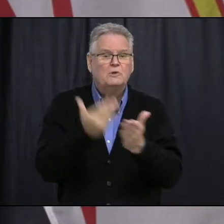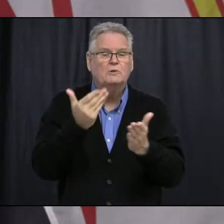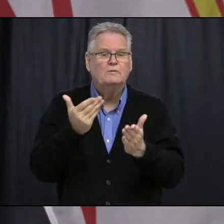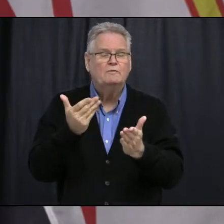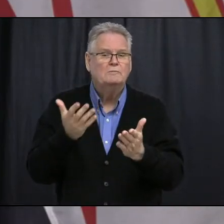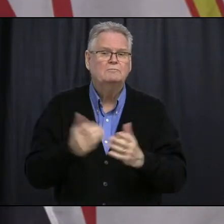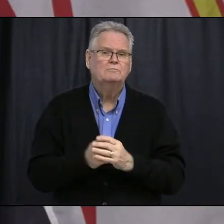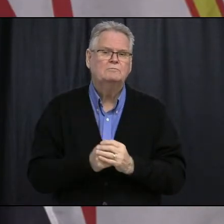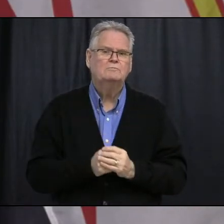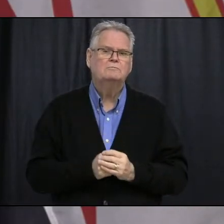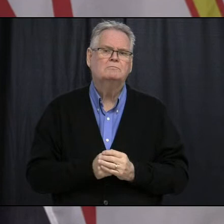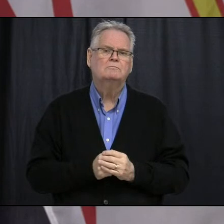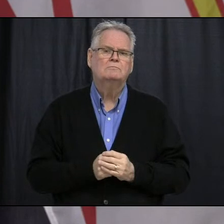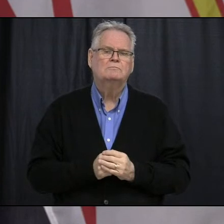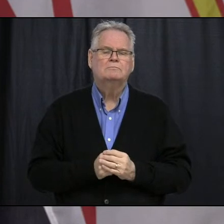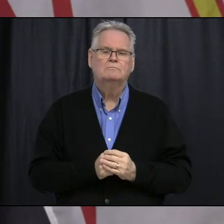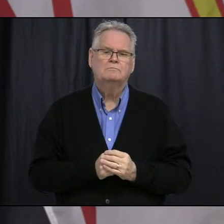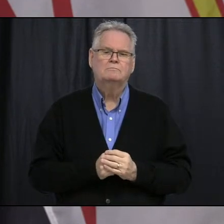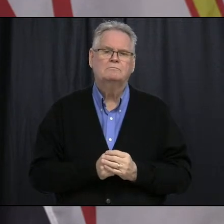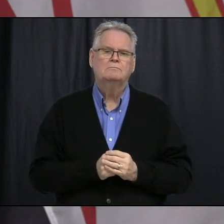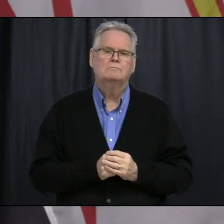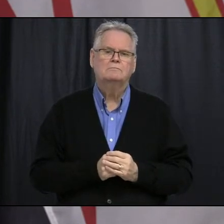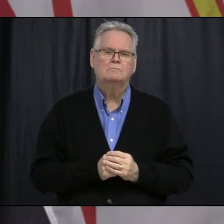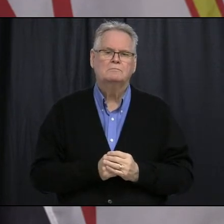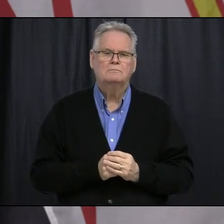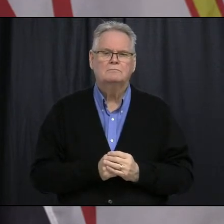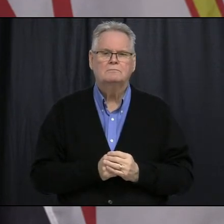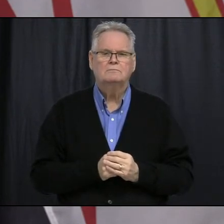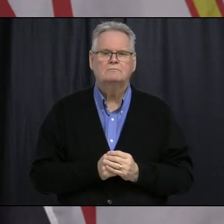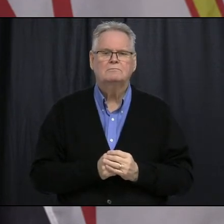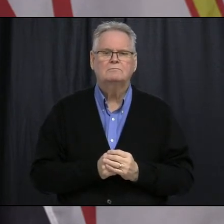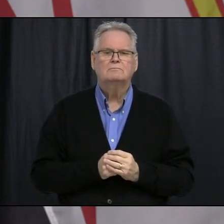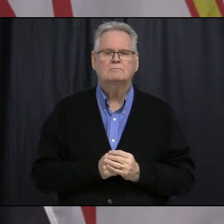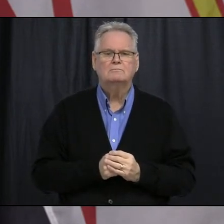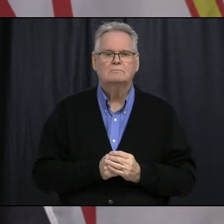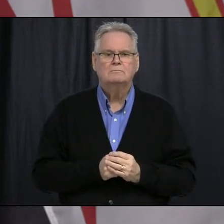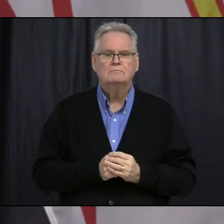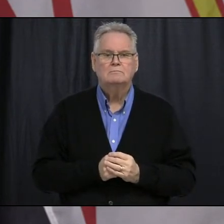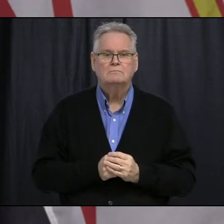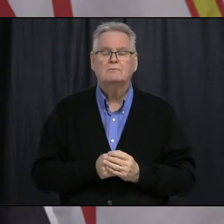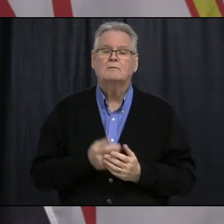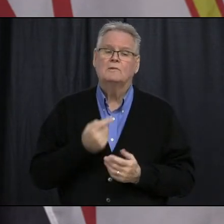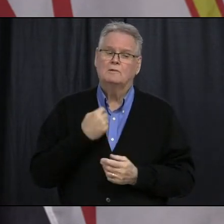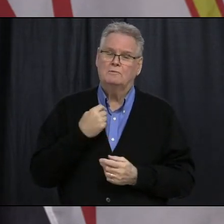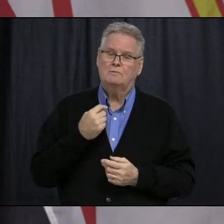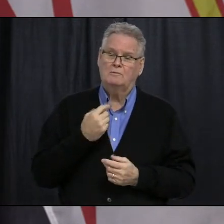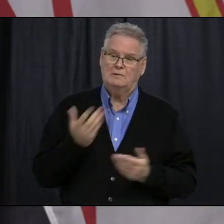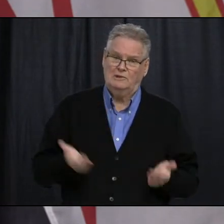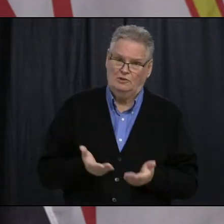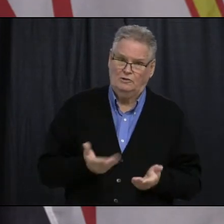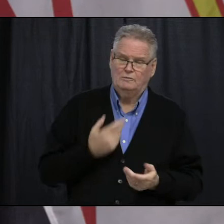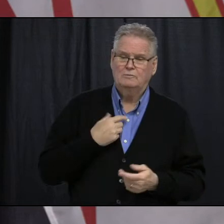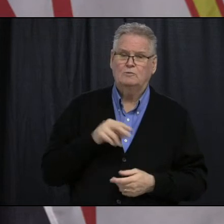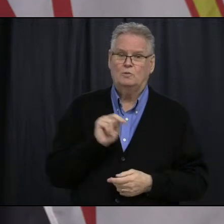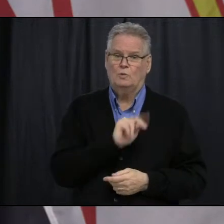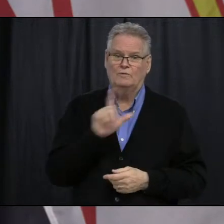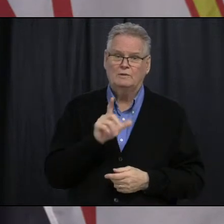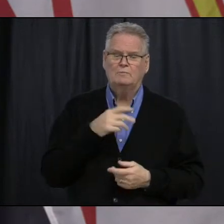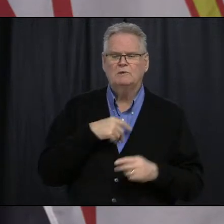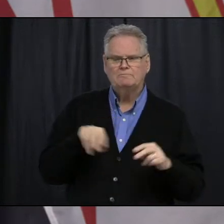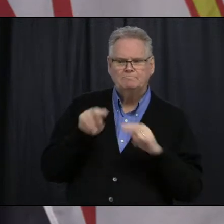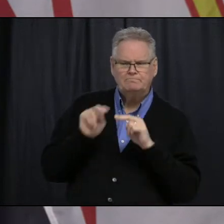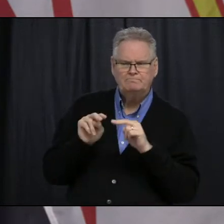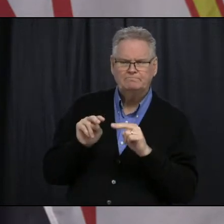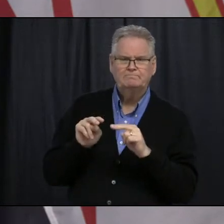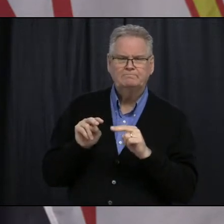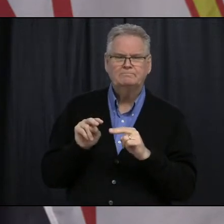What we look at for interchangeability really is to look at why was the vaccine approved, for what reason? So, we